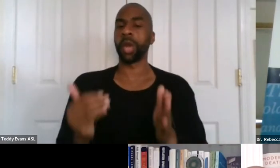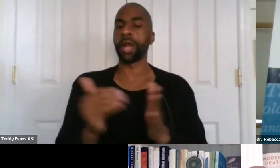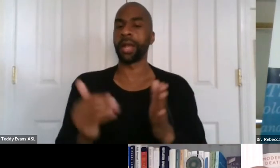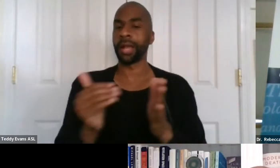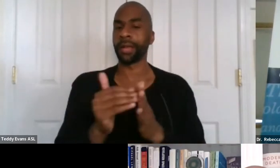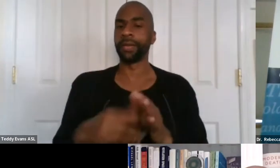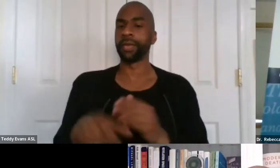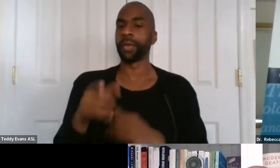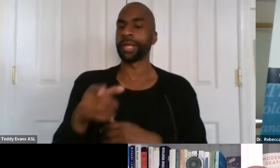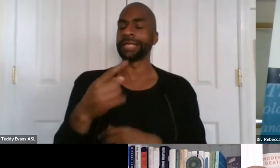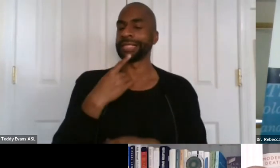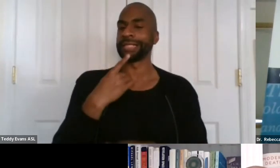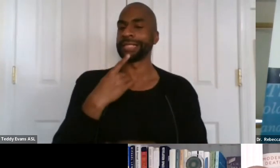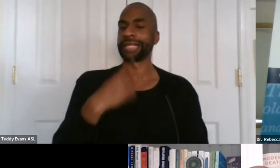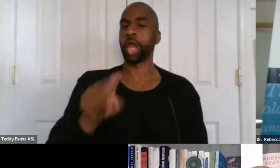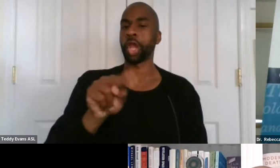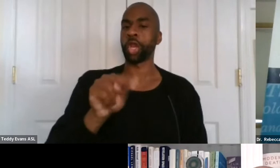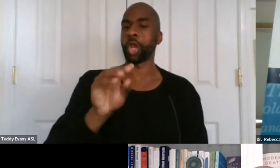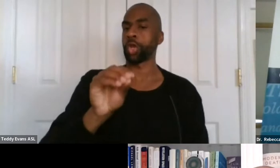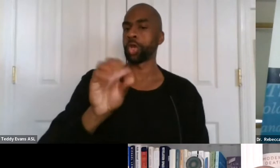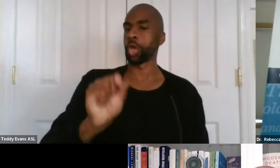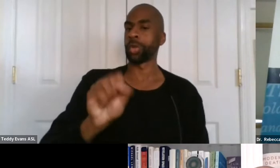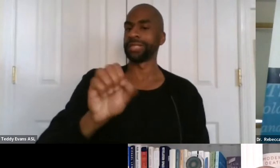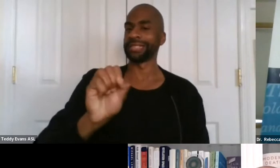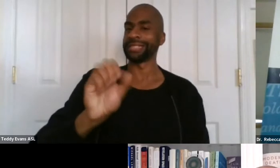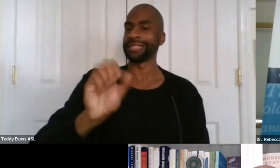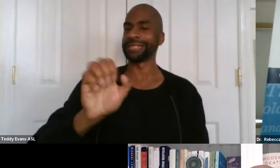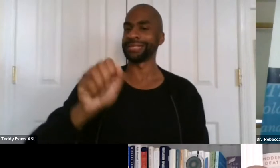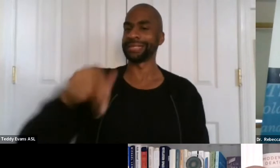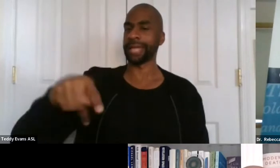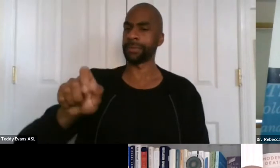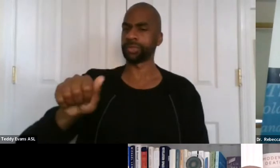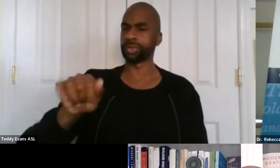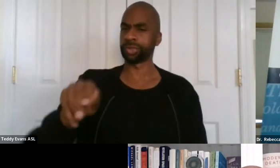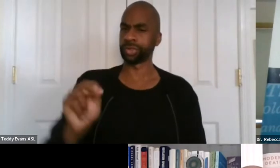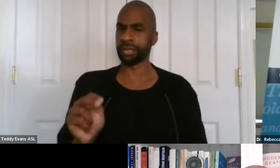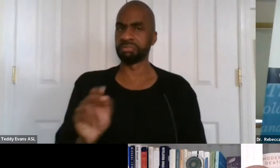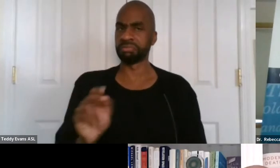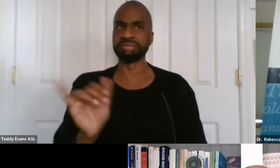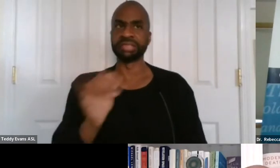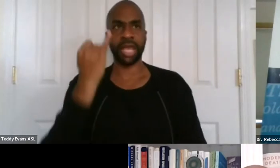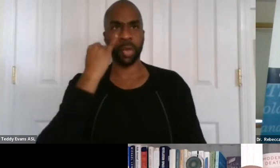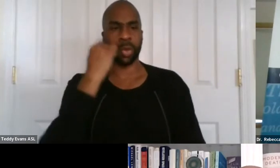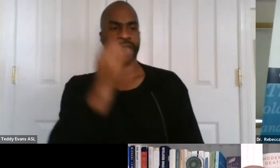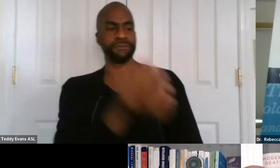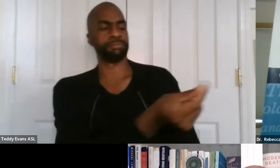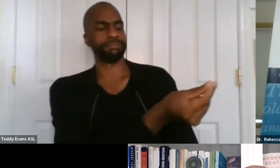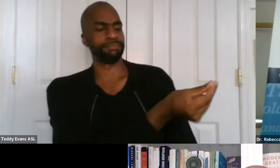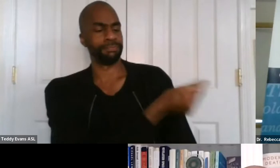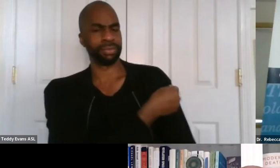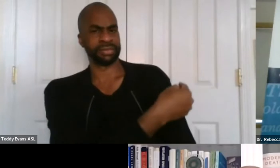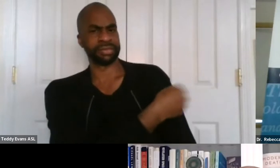nociception. Nociception is essentially the process that starts when, say, you're pricked in the shoulder with a pin, and these nerve signals